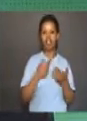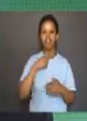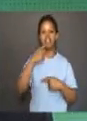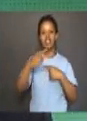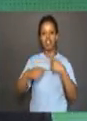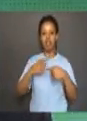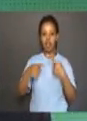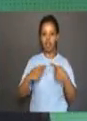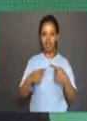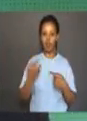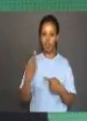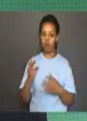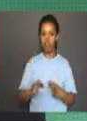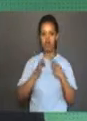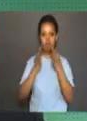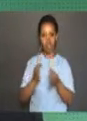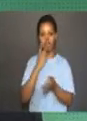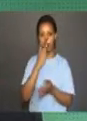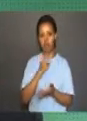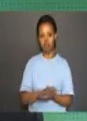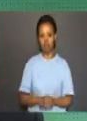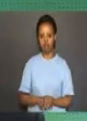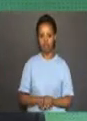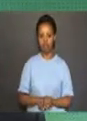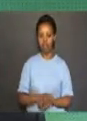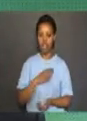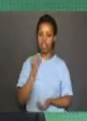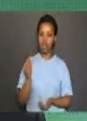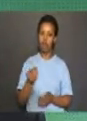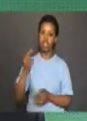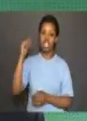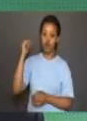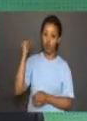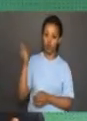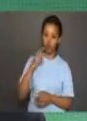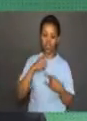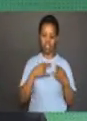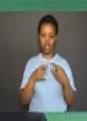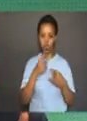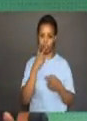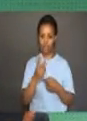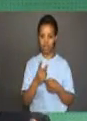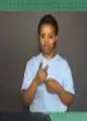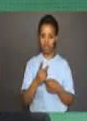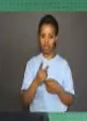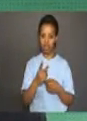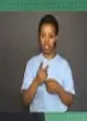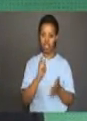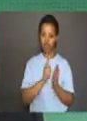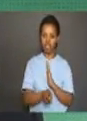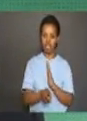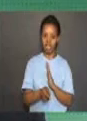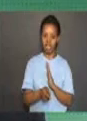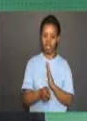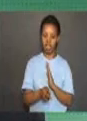another. By looking at the ancient species, specifically